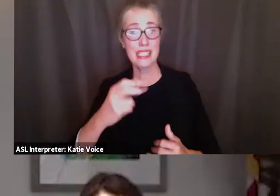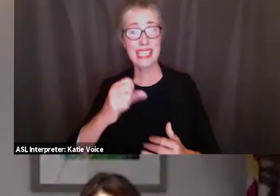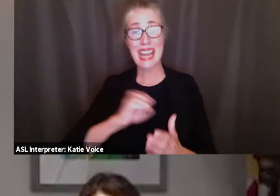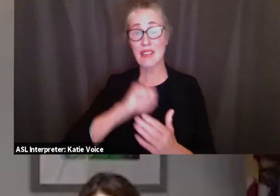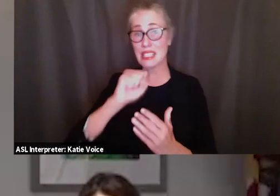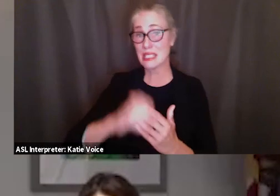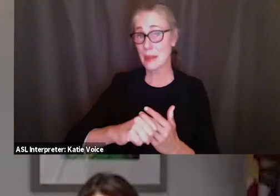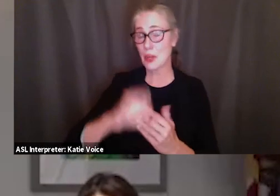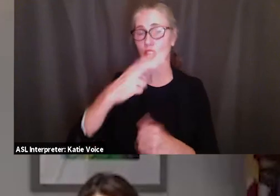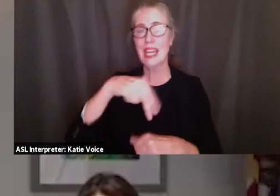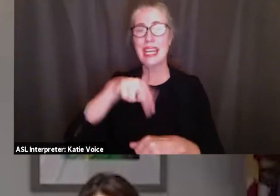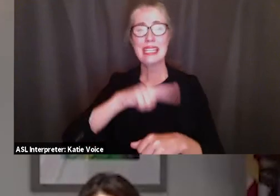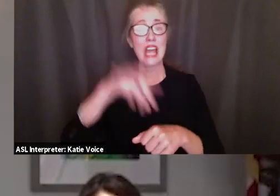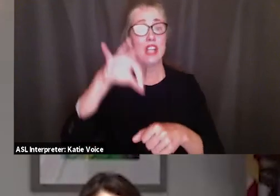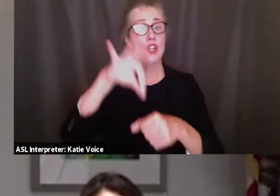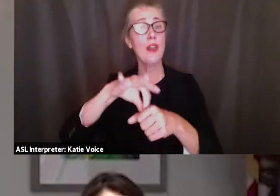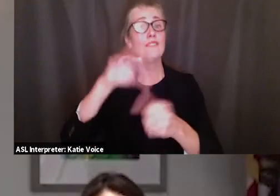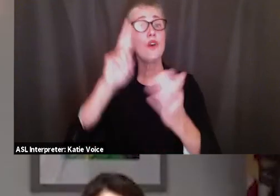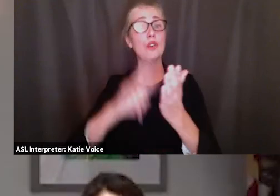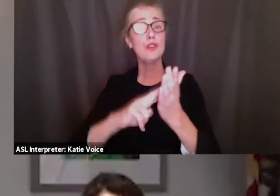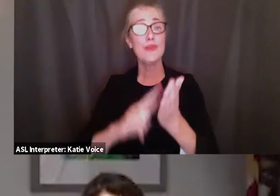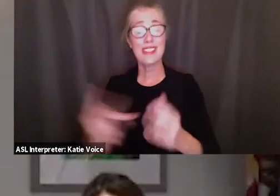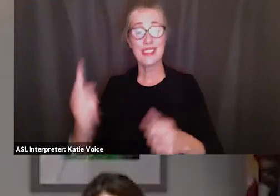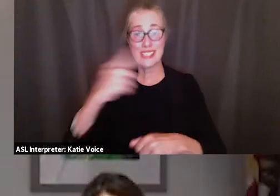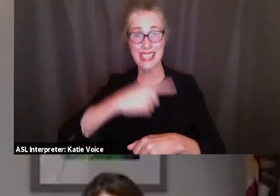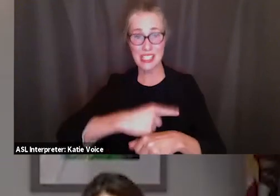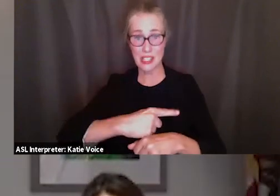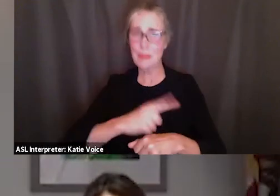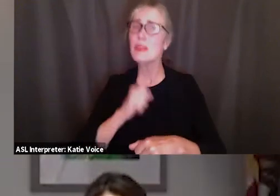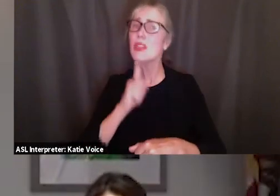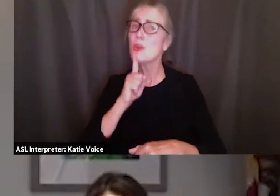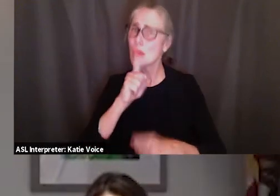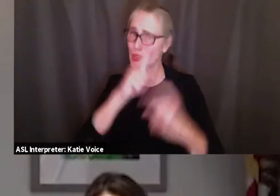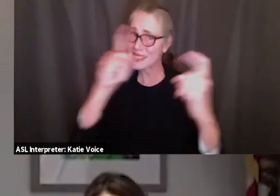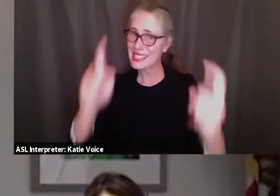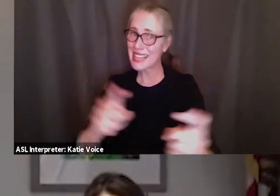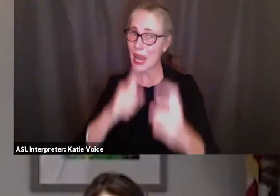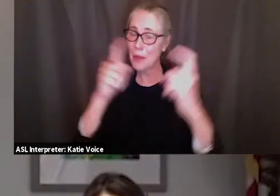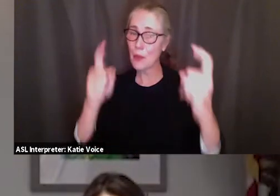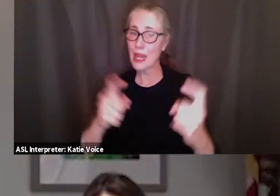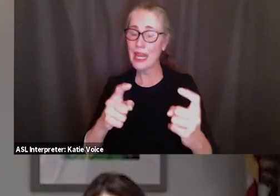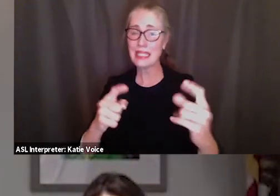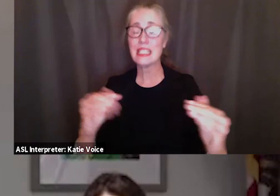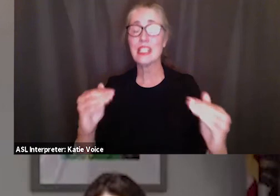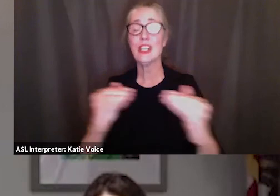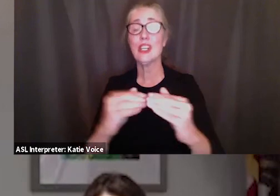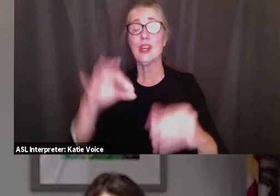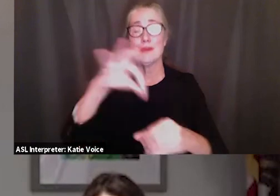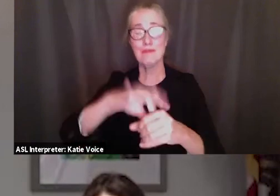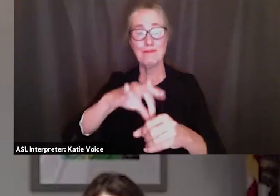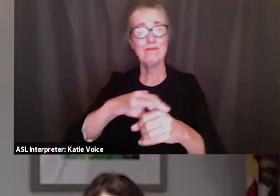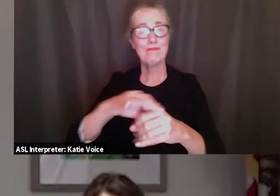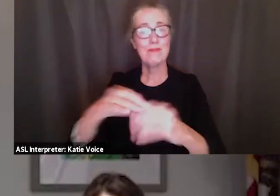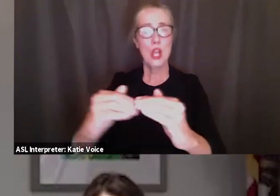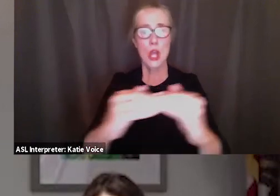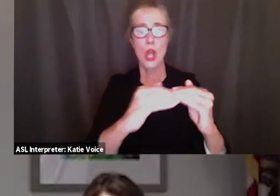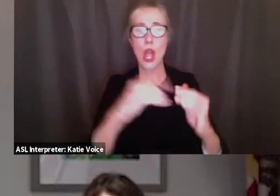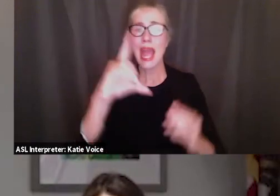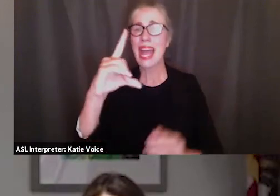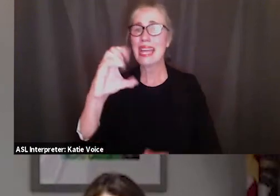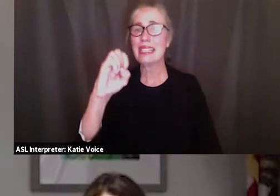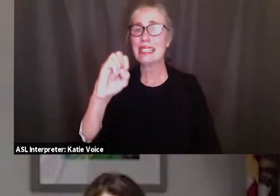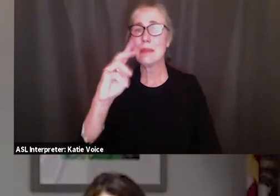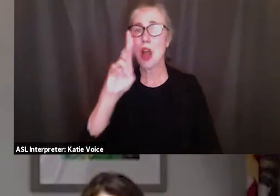is National Voter Registration Day, when we truly celebrate democracy in the United States. We have an important